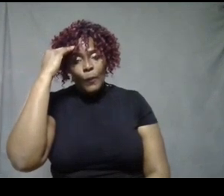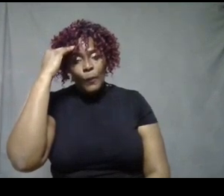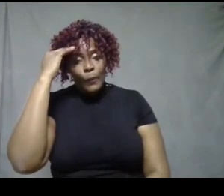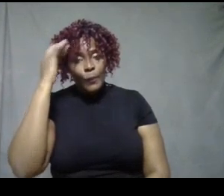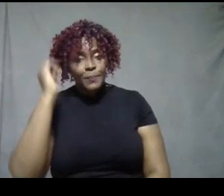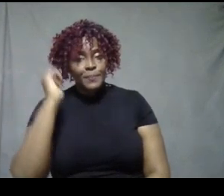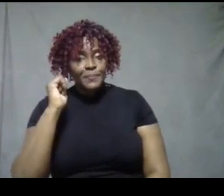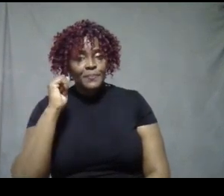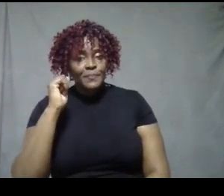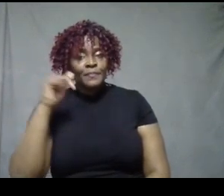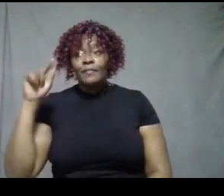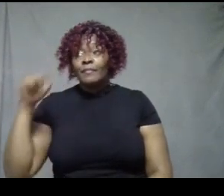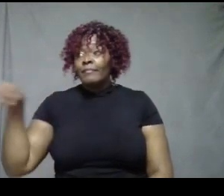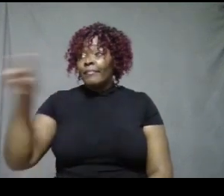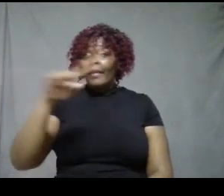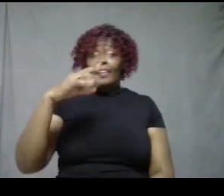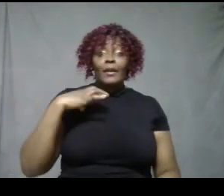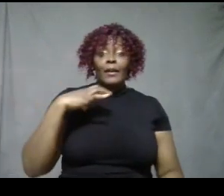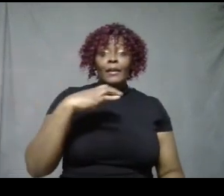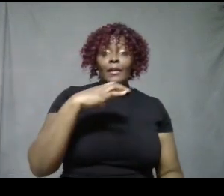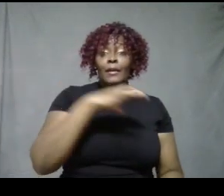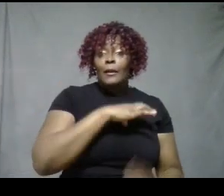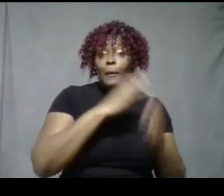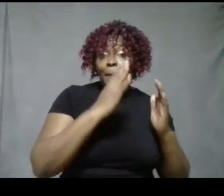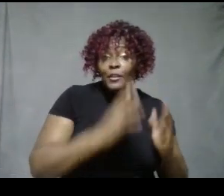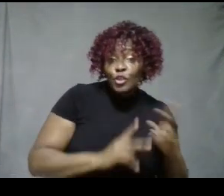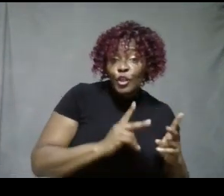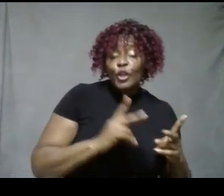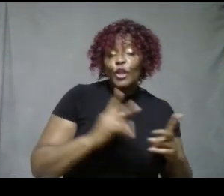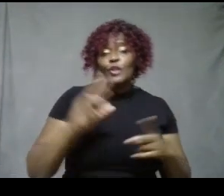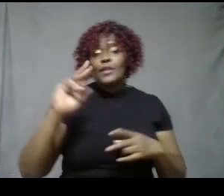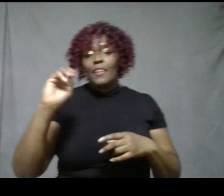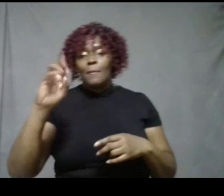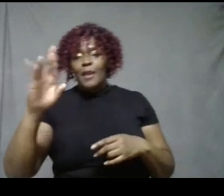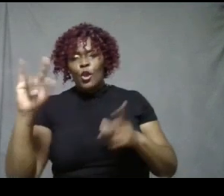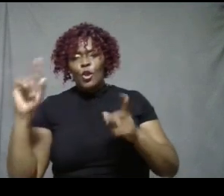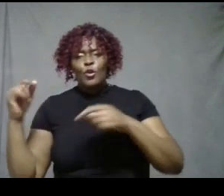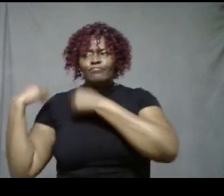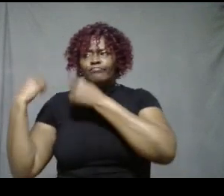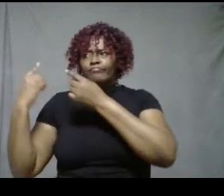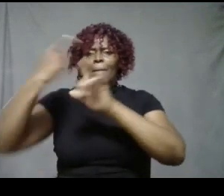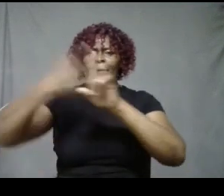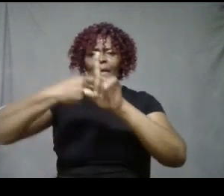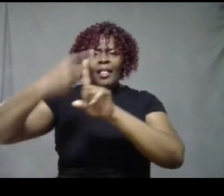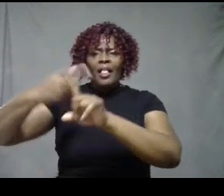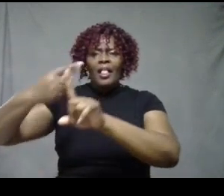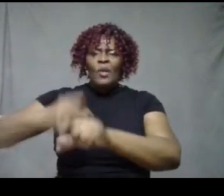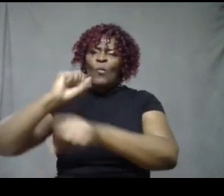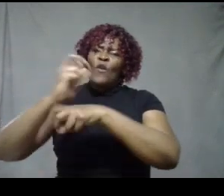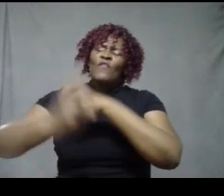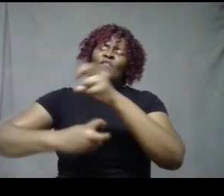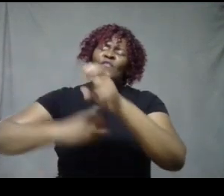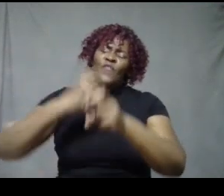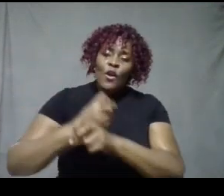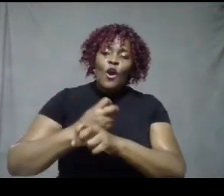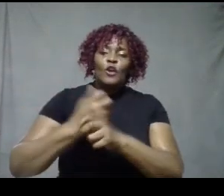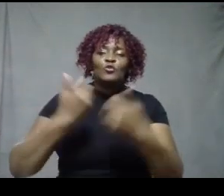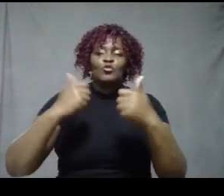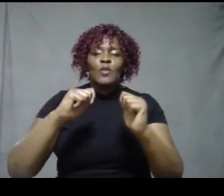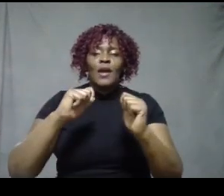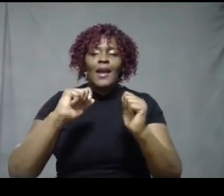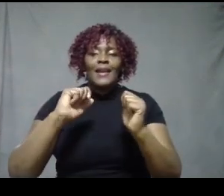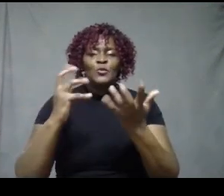these commissioners and mayor over the last, you know, several months have worked very hard to get the best result